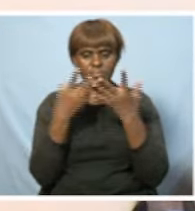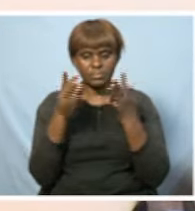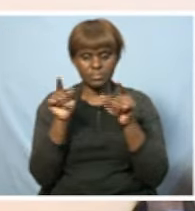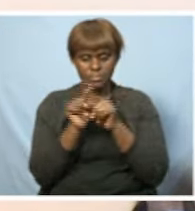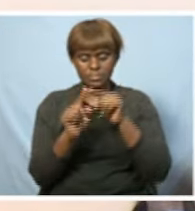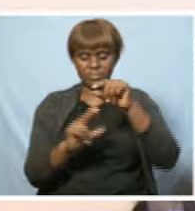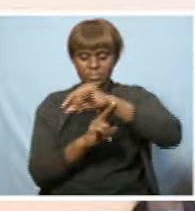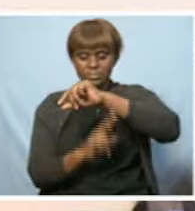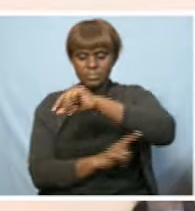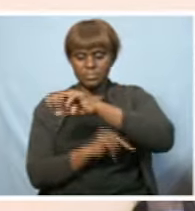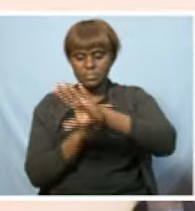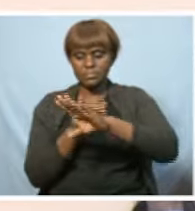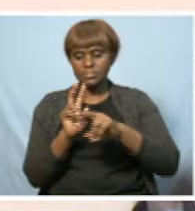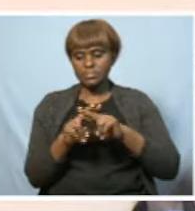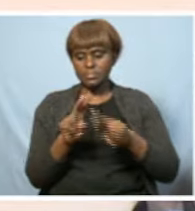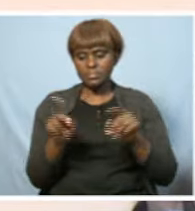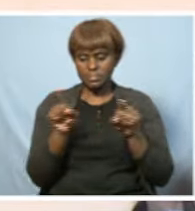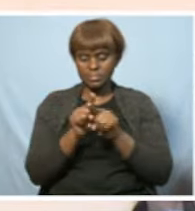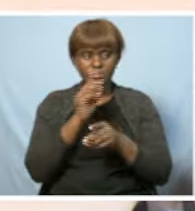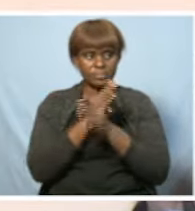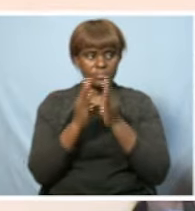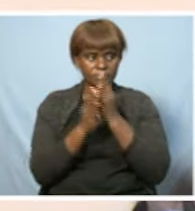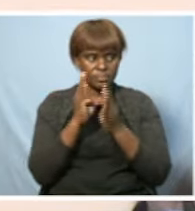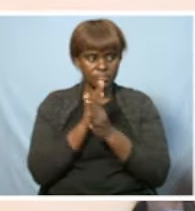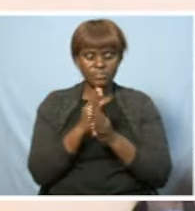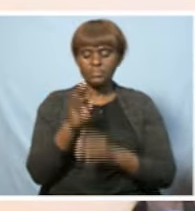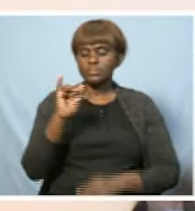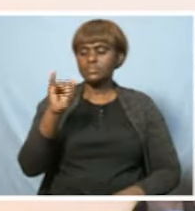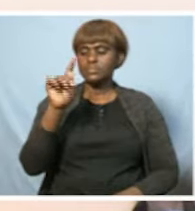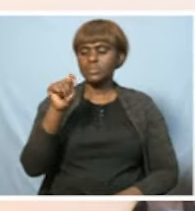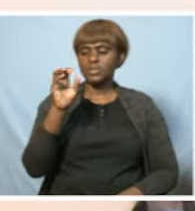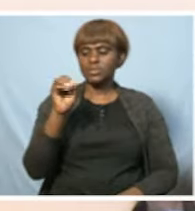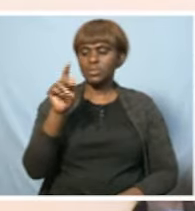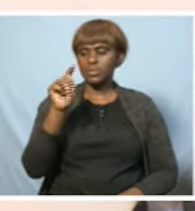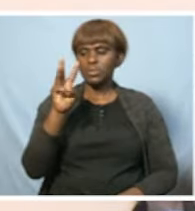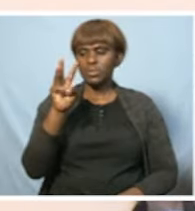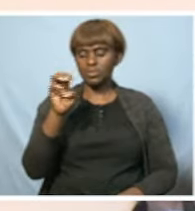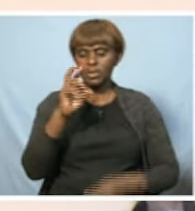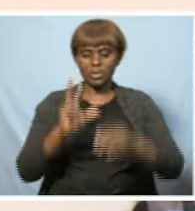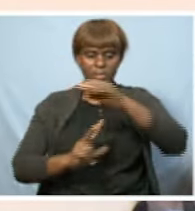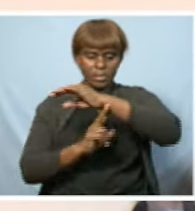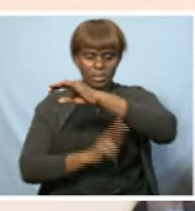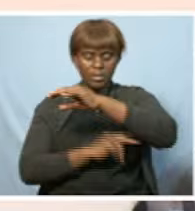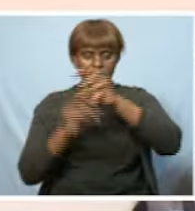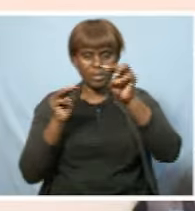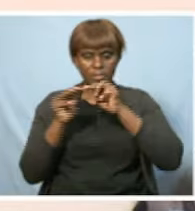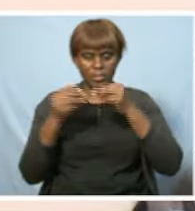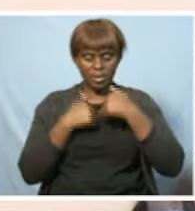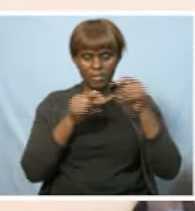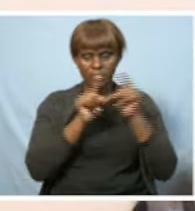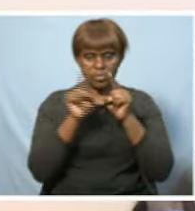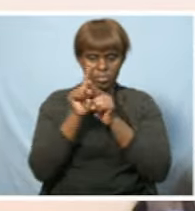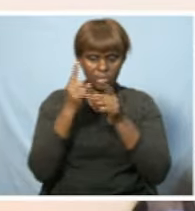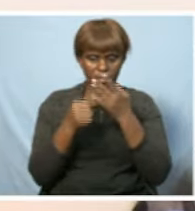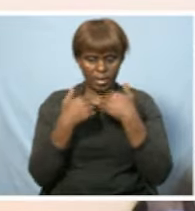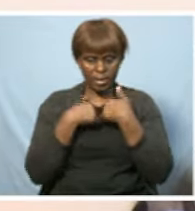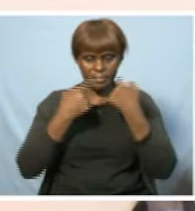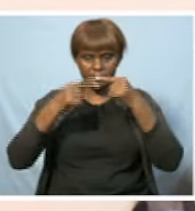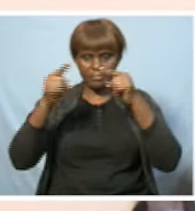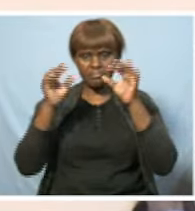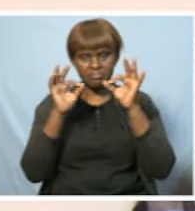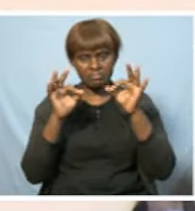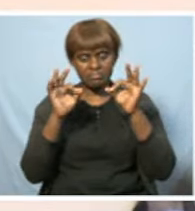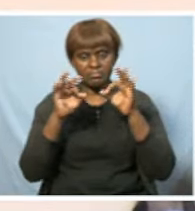Chair. Construction of Utotwe Bridge. Management had also an unsuccessful tender when the project